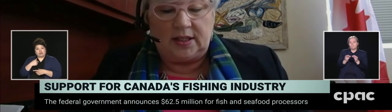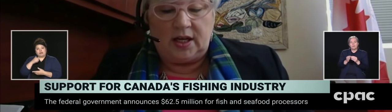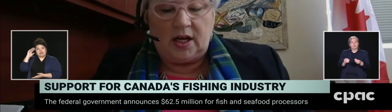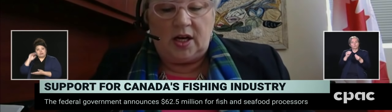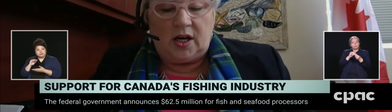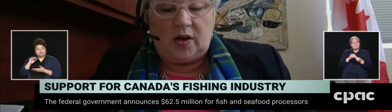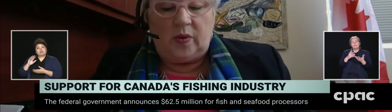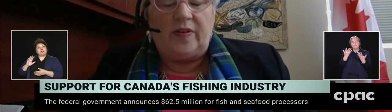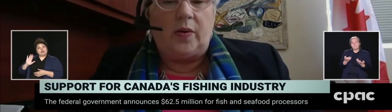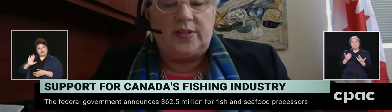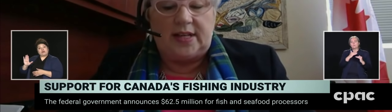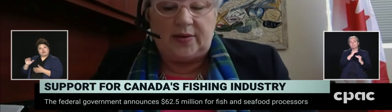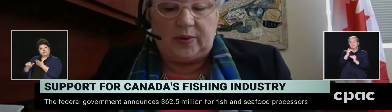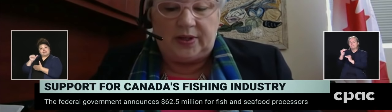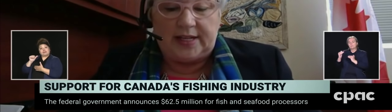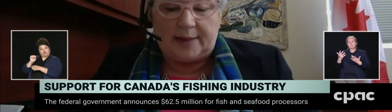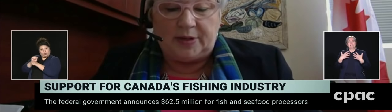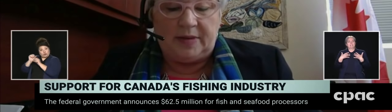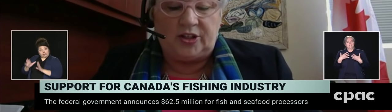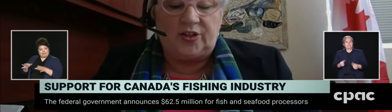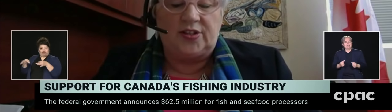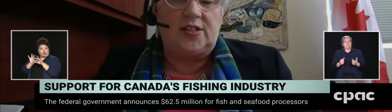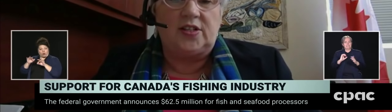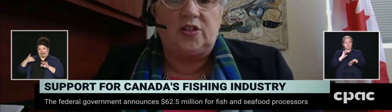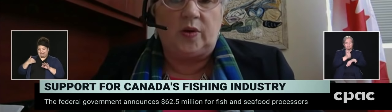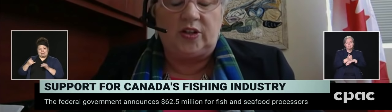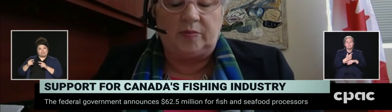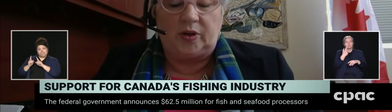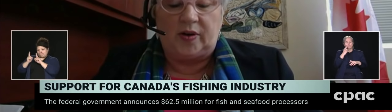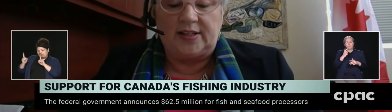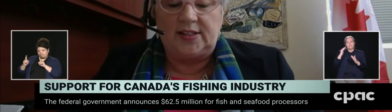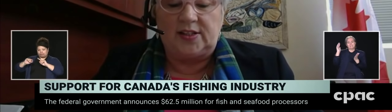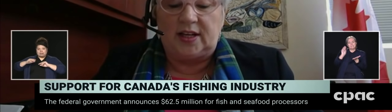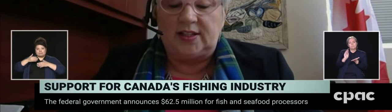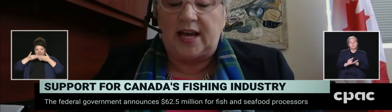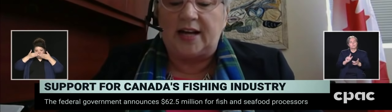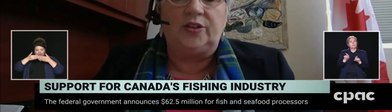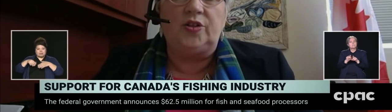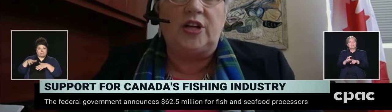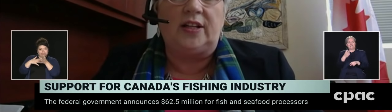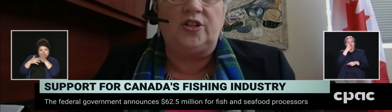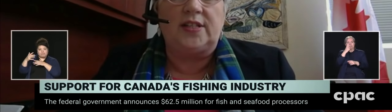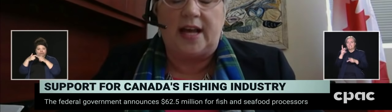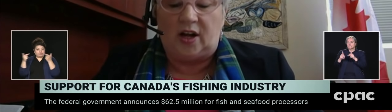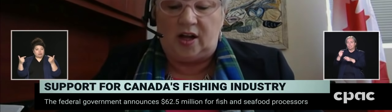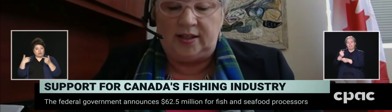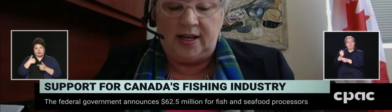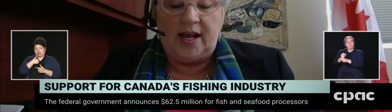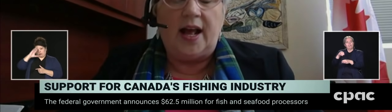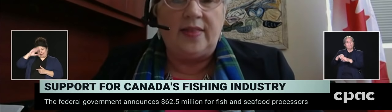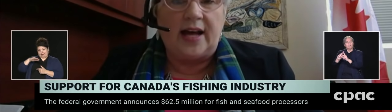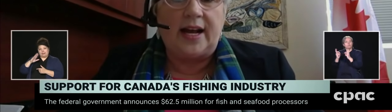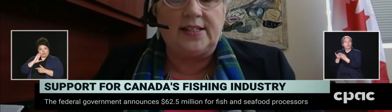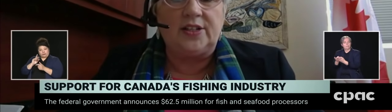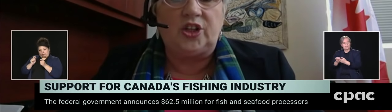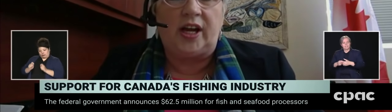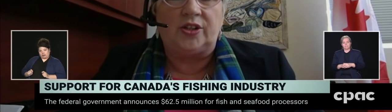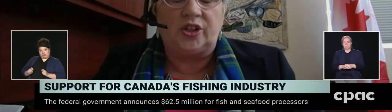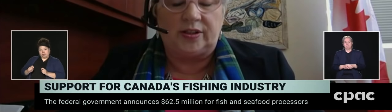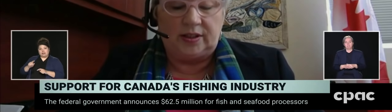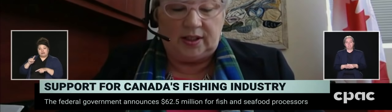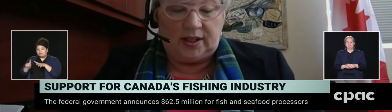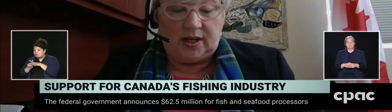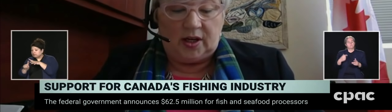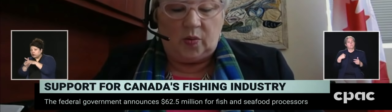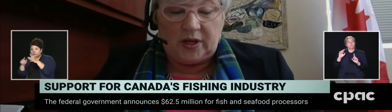things. We've always said we would adapt our measures as this situation progresses to tackle new challenges head on, and that hasn't